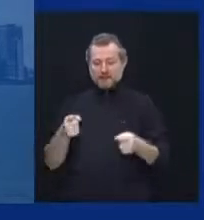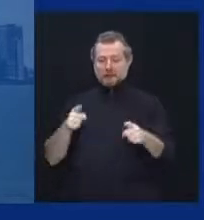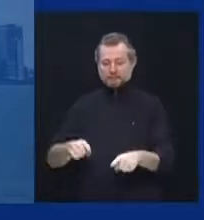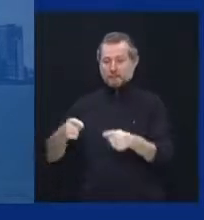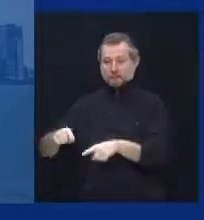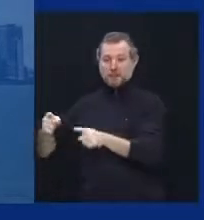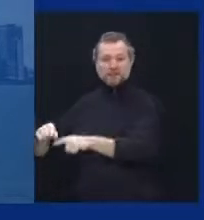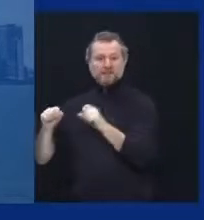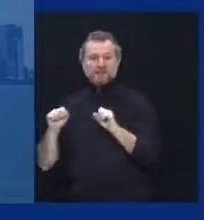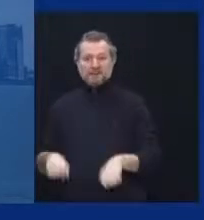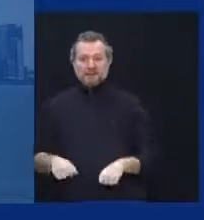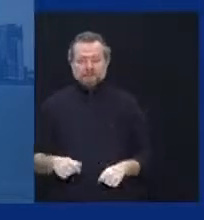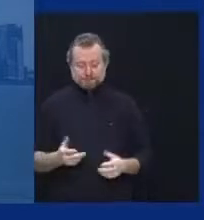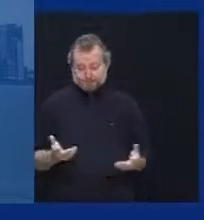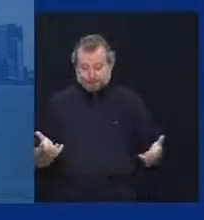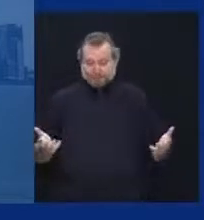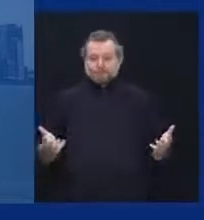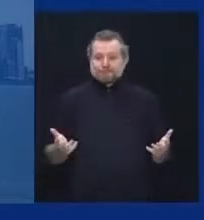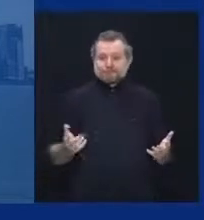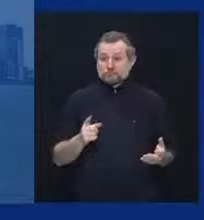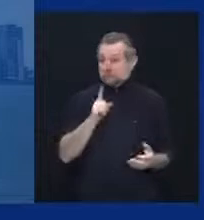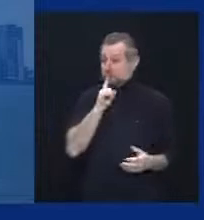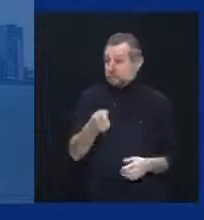problematic. That is true.